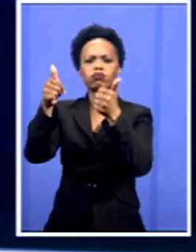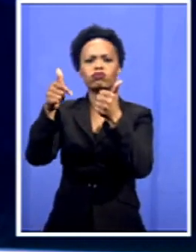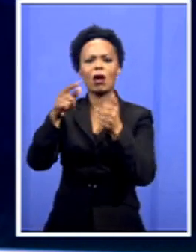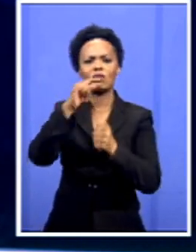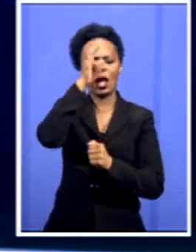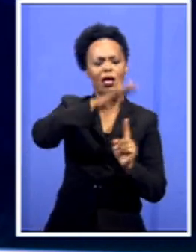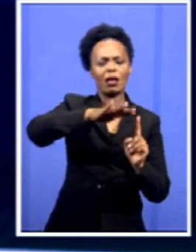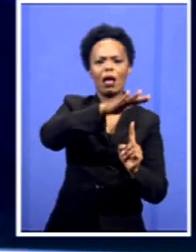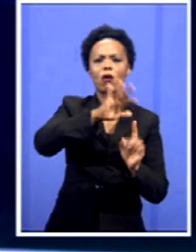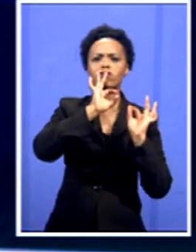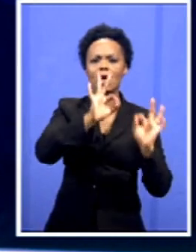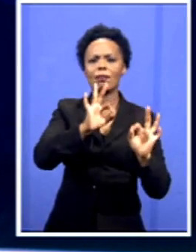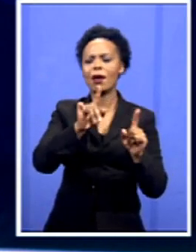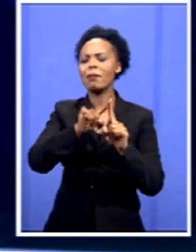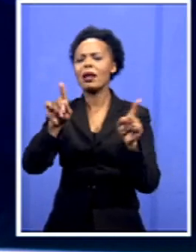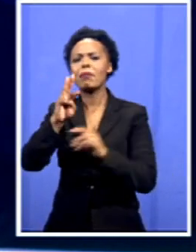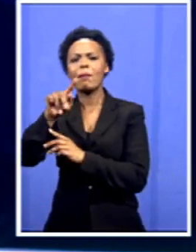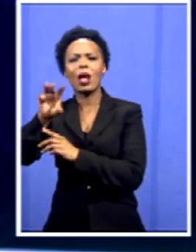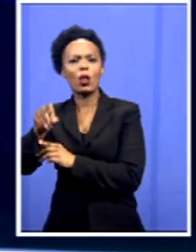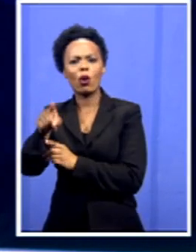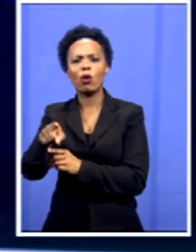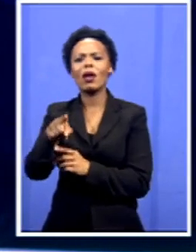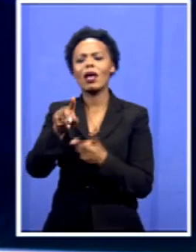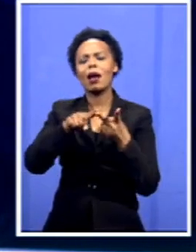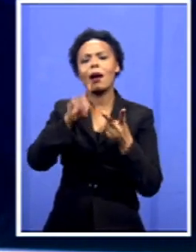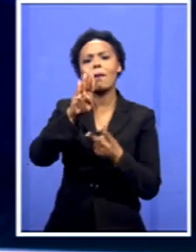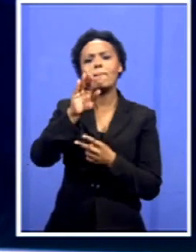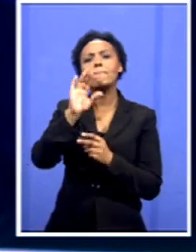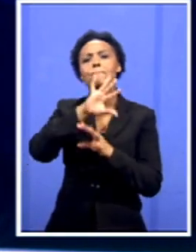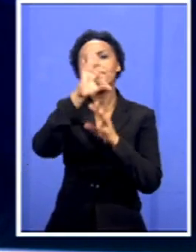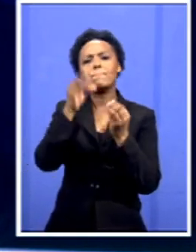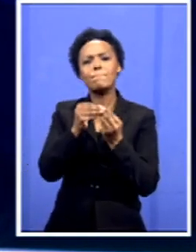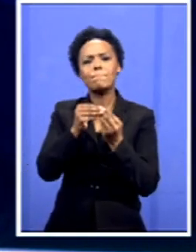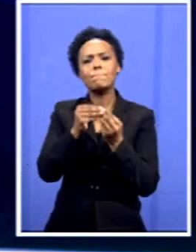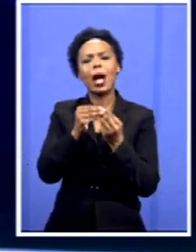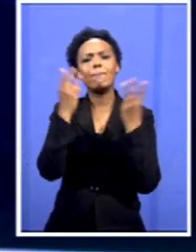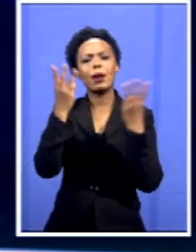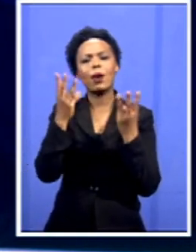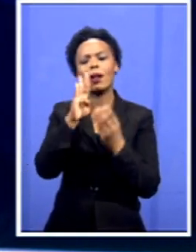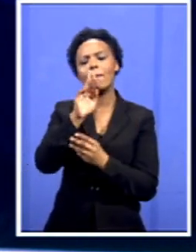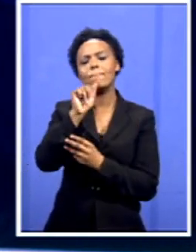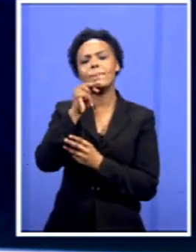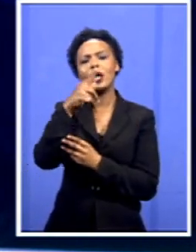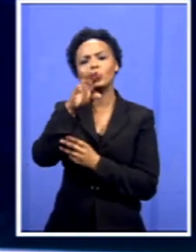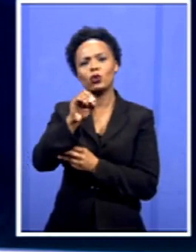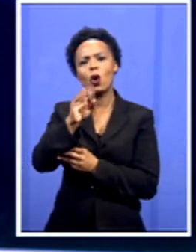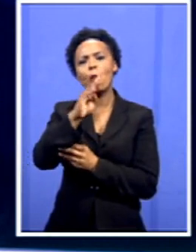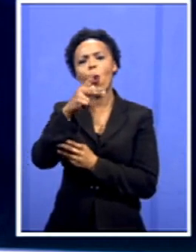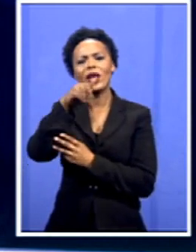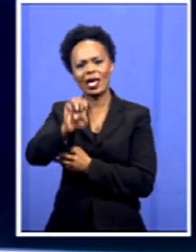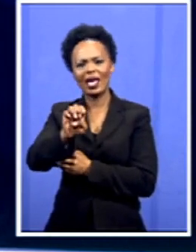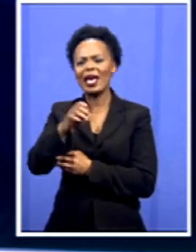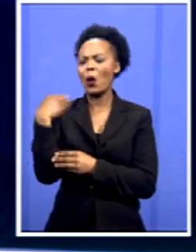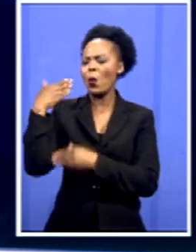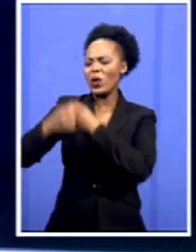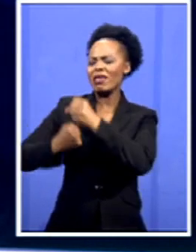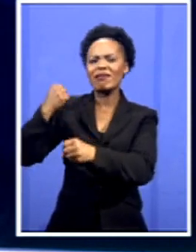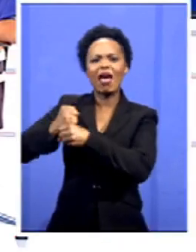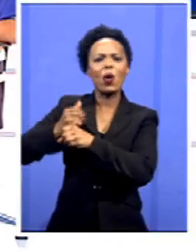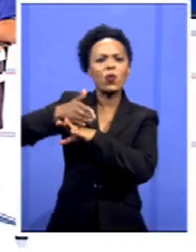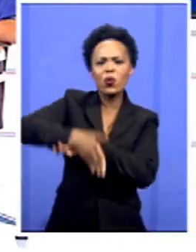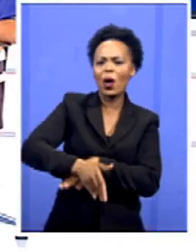been suffering. We have areas like Bantubonke. Bantubonke has always been there for many years and Bantubonke has not